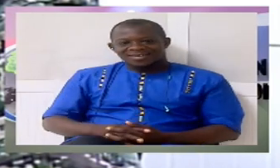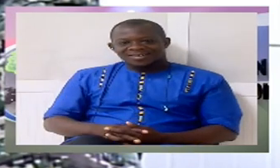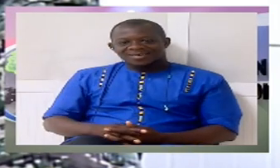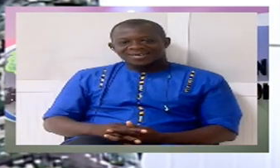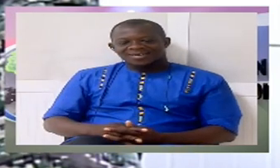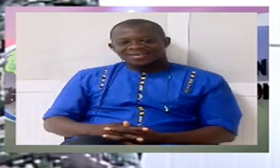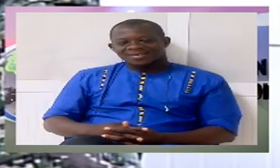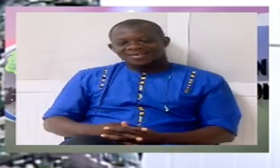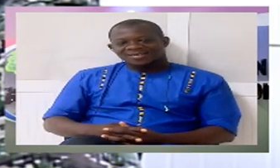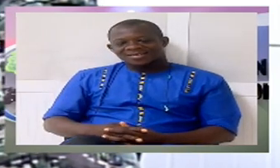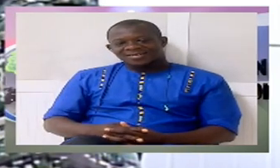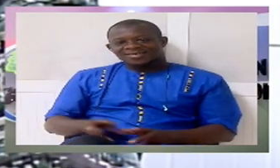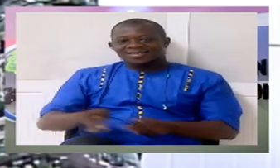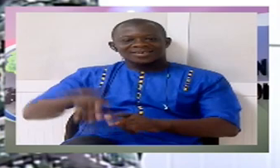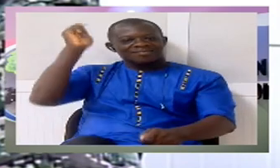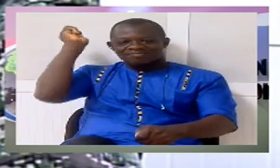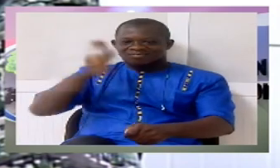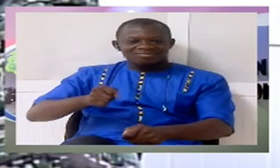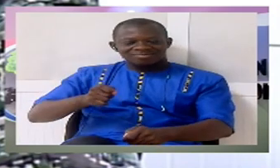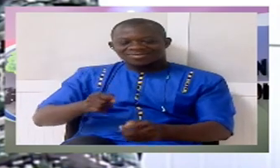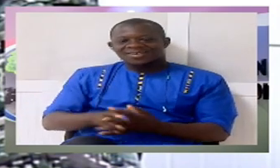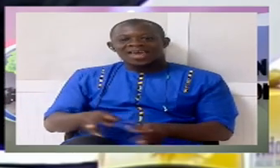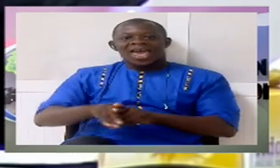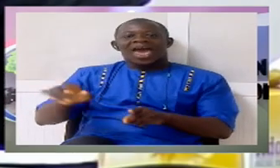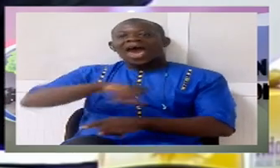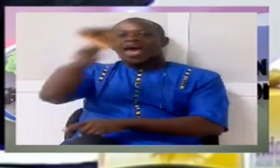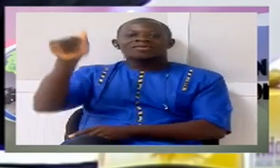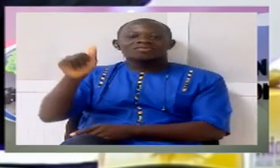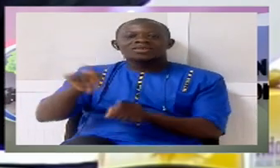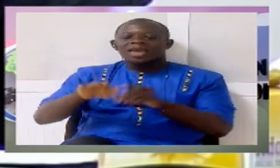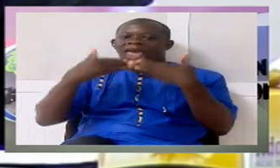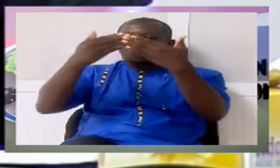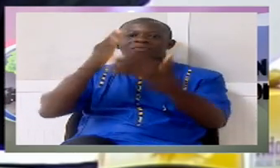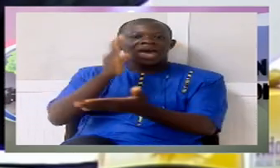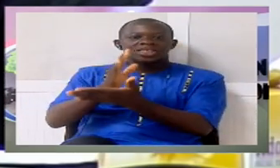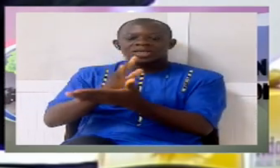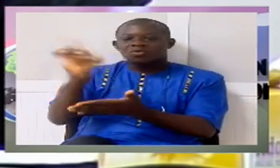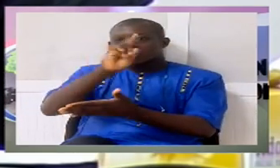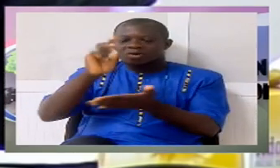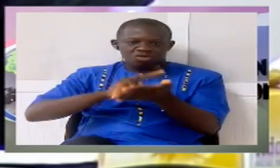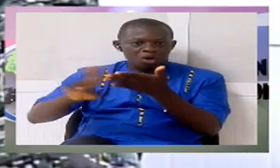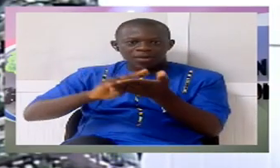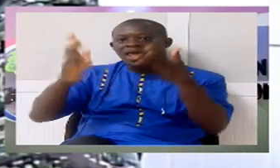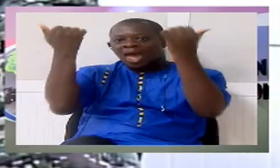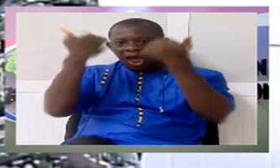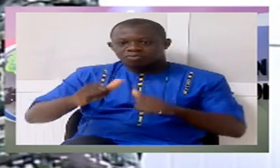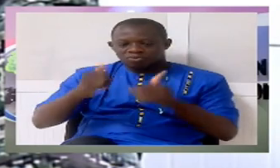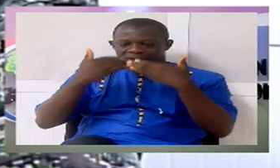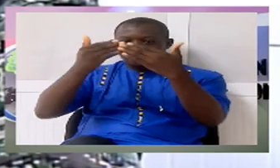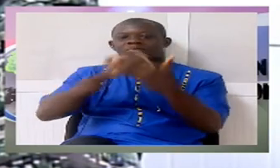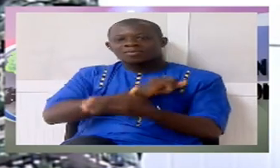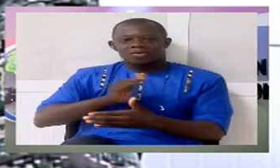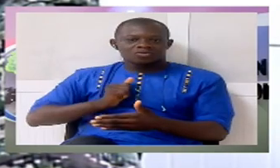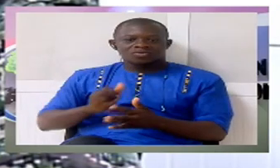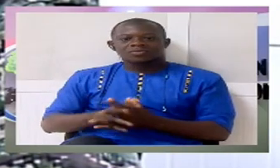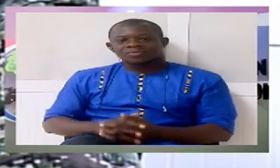whipping. Whips. Yes. You are whipping. You are whipped. What would they, what, tell us exactly what would normally happen. Wax ñu lan naka la day faral